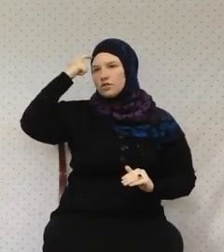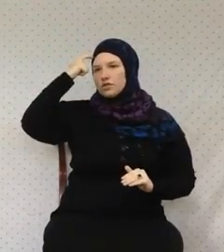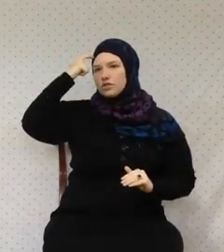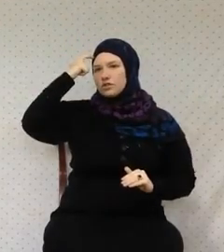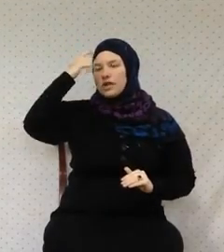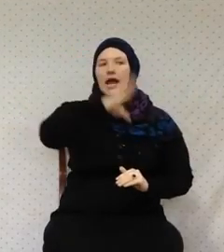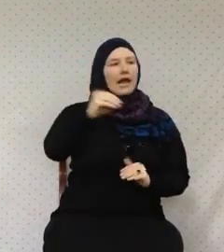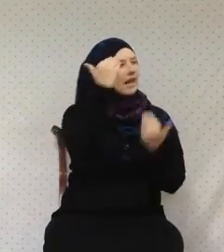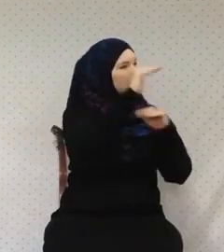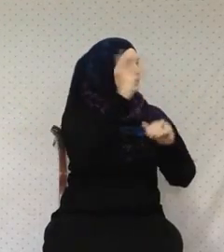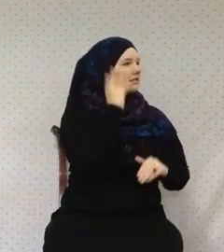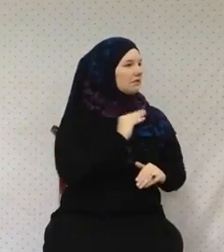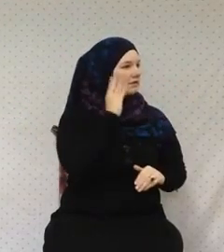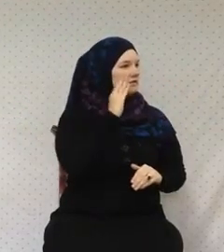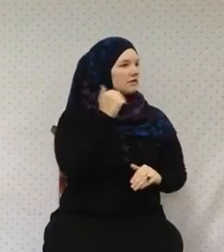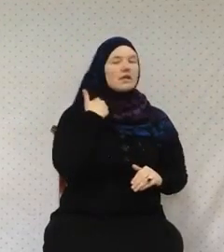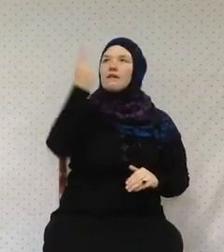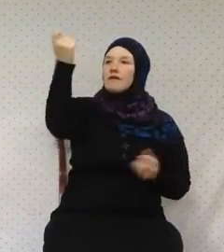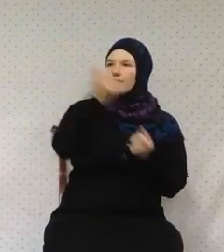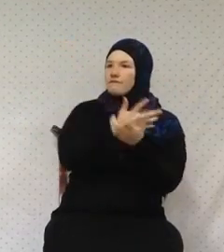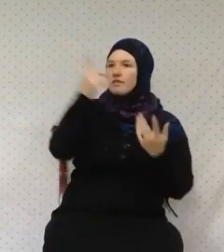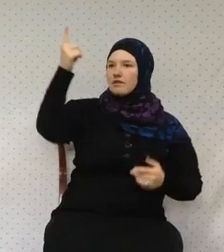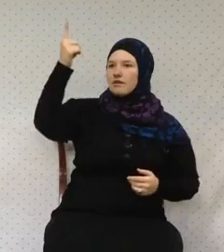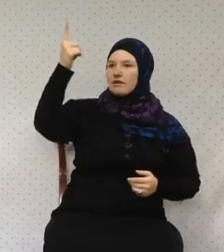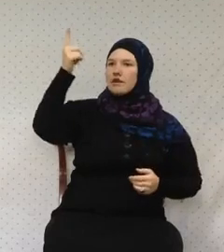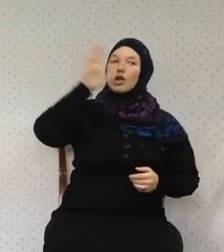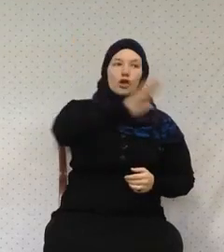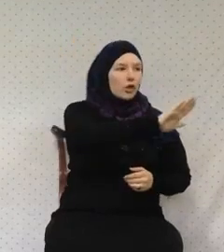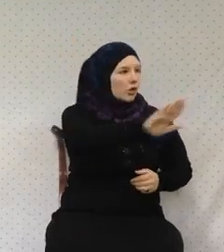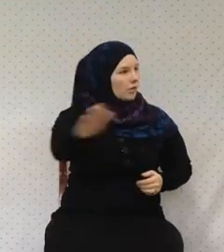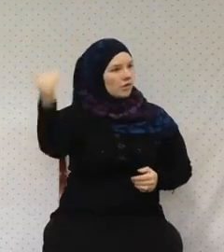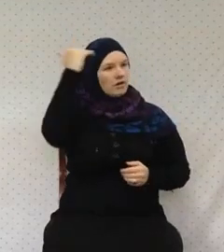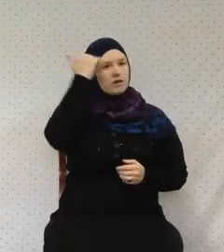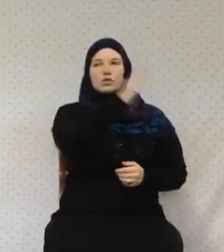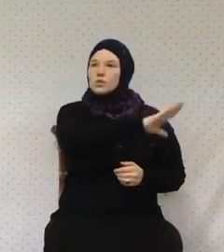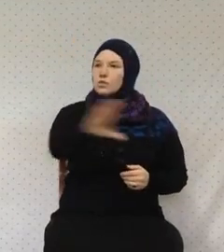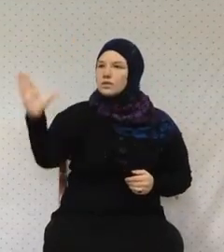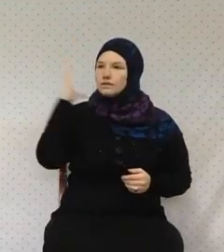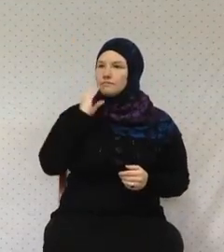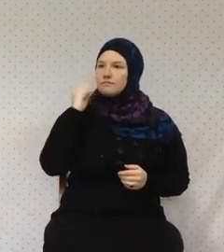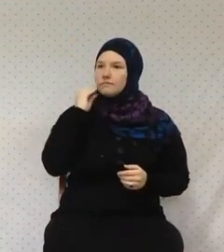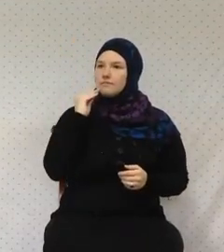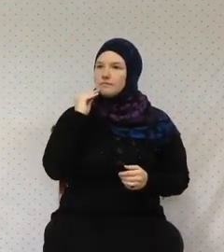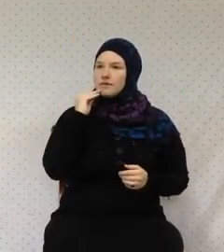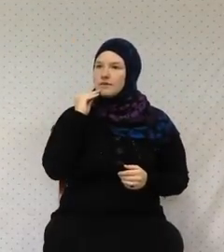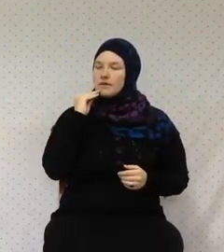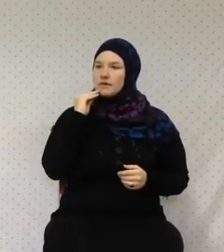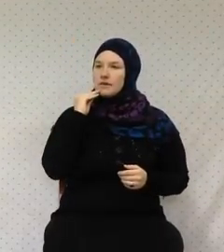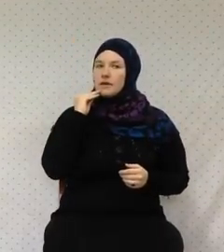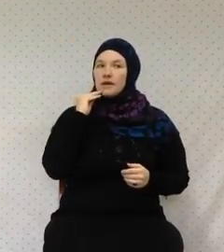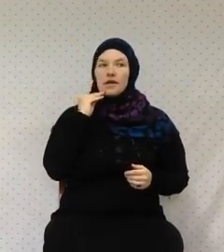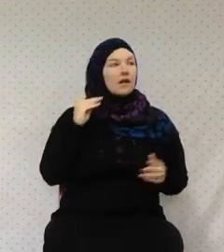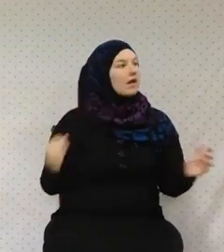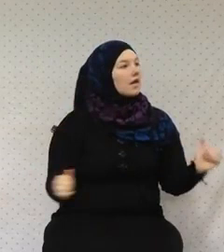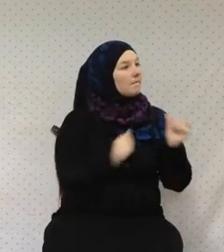and experience, because your knowledge and your experience combined with the knowledge